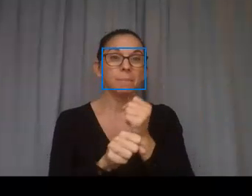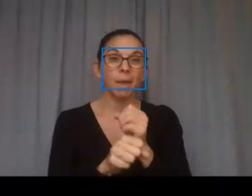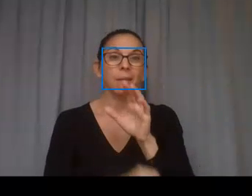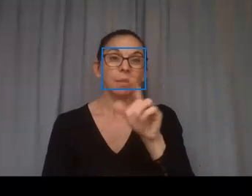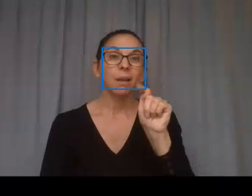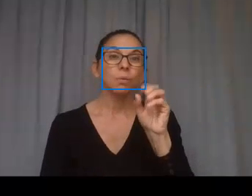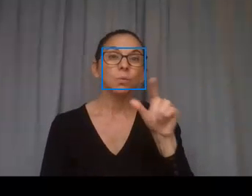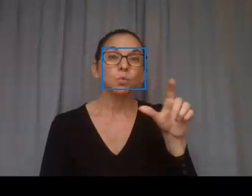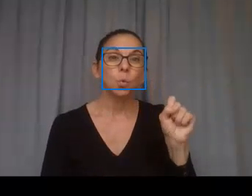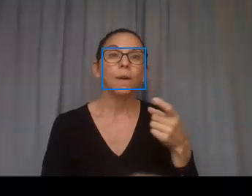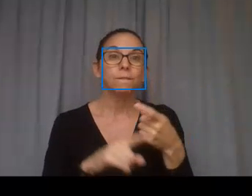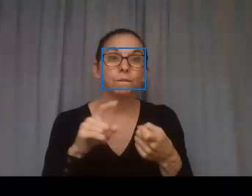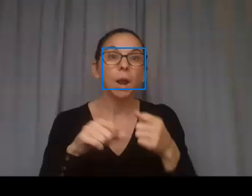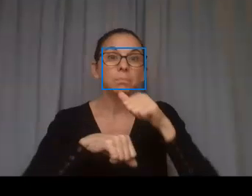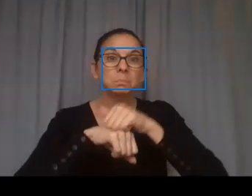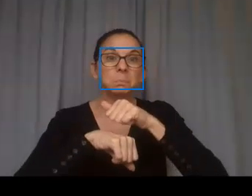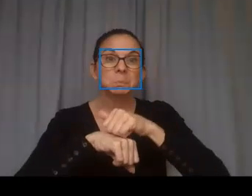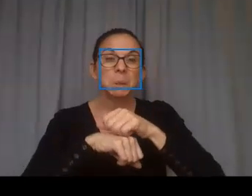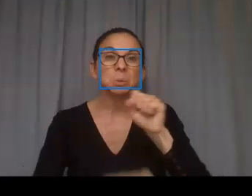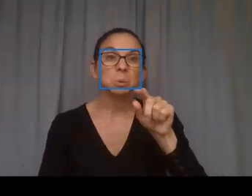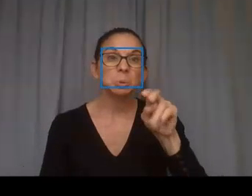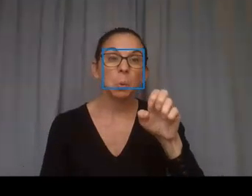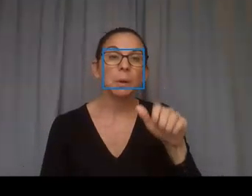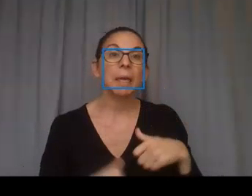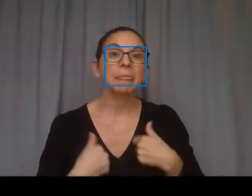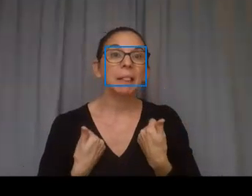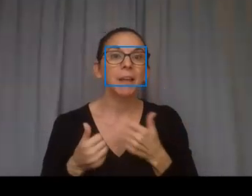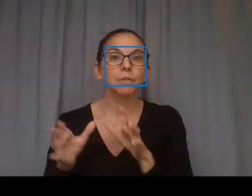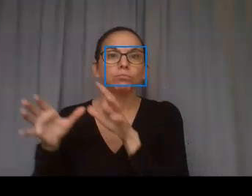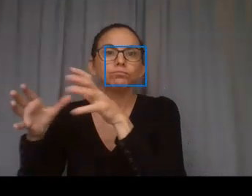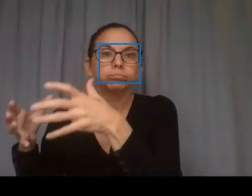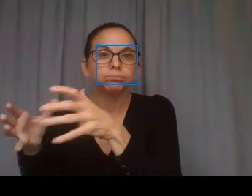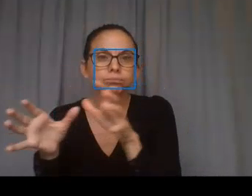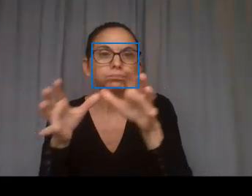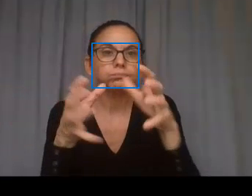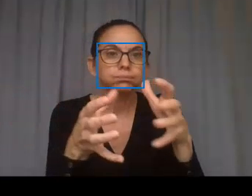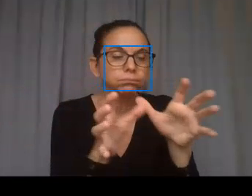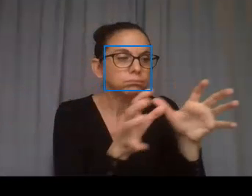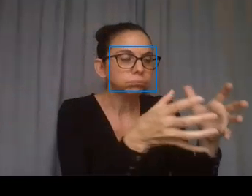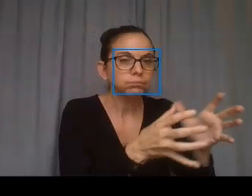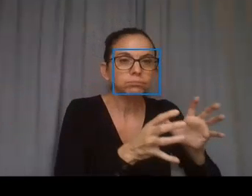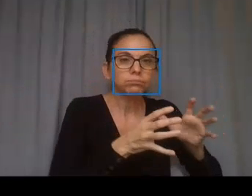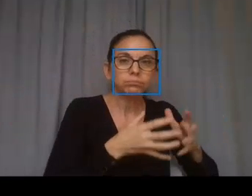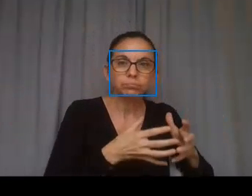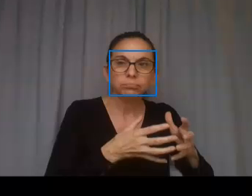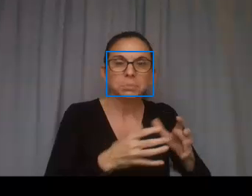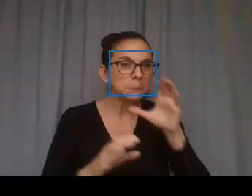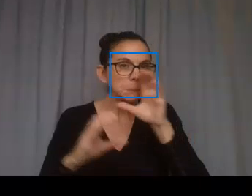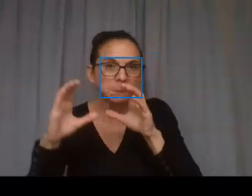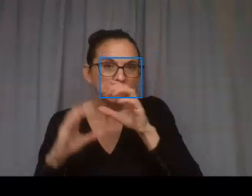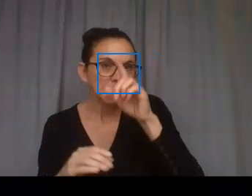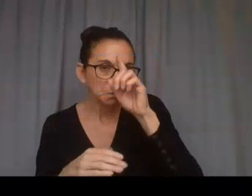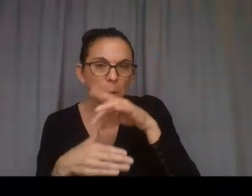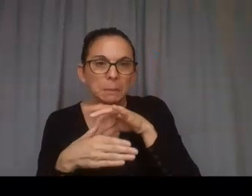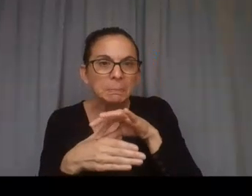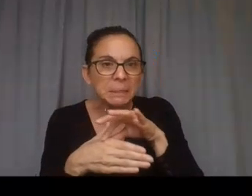gatherer societies, and they will live in clans, which is just extended family, searching for seeds, nuts, and meat. And they will